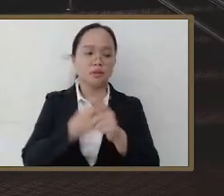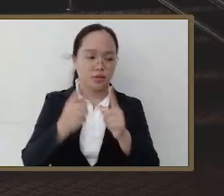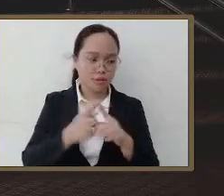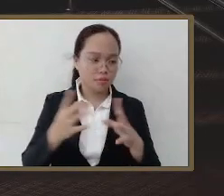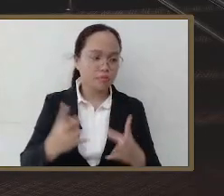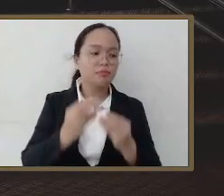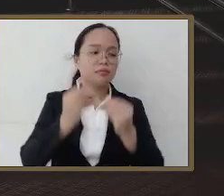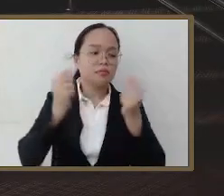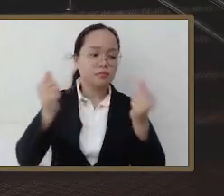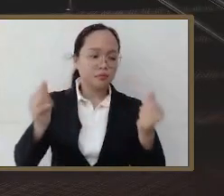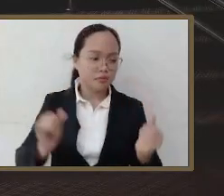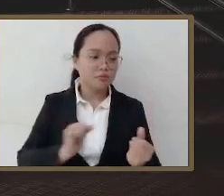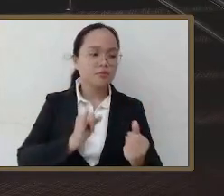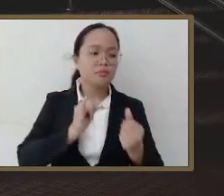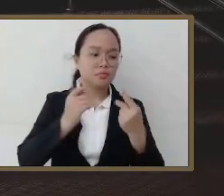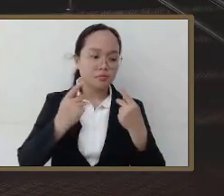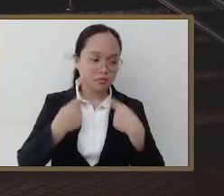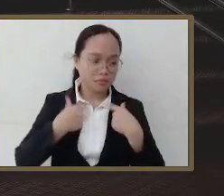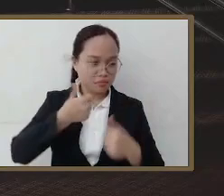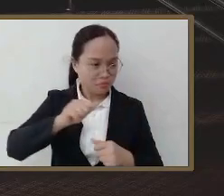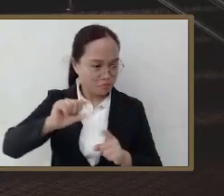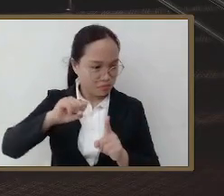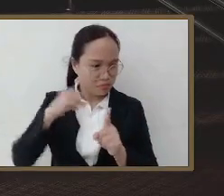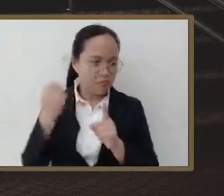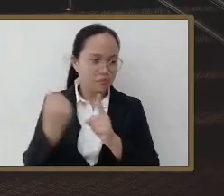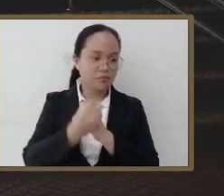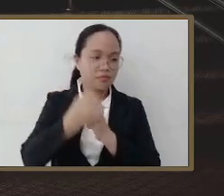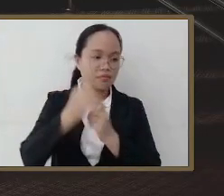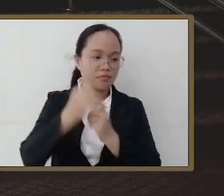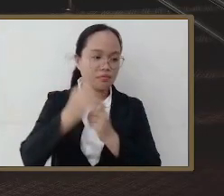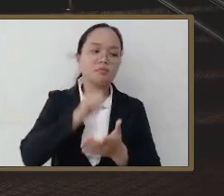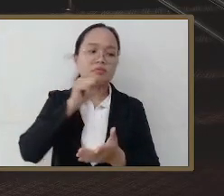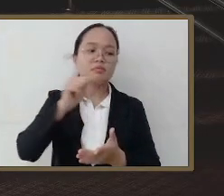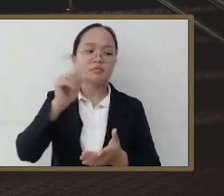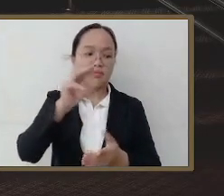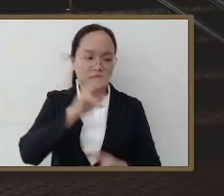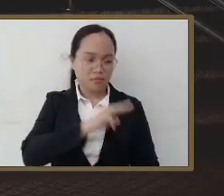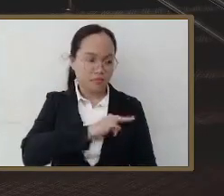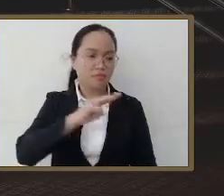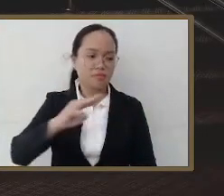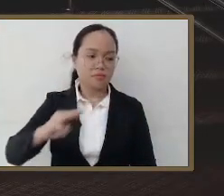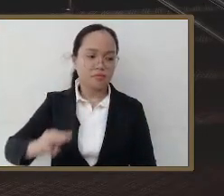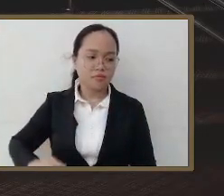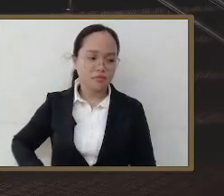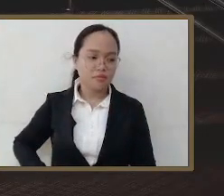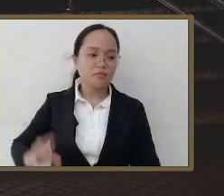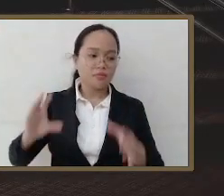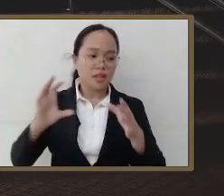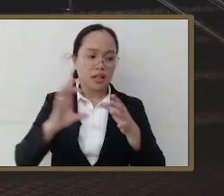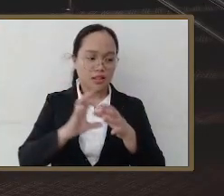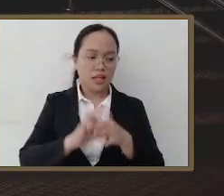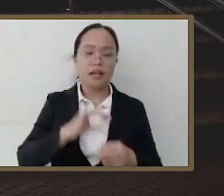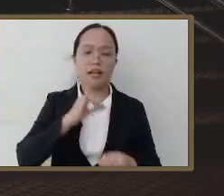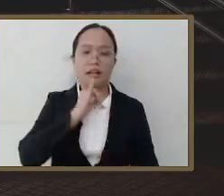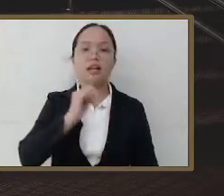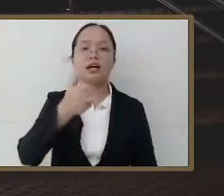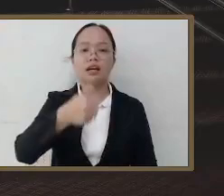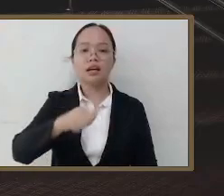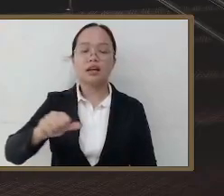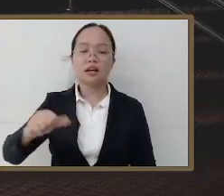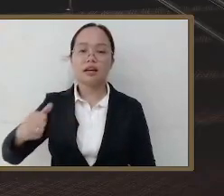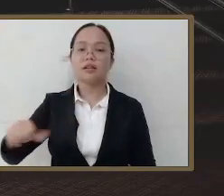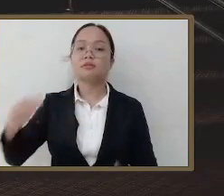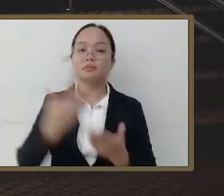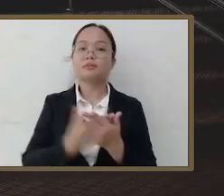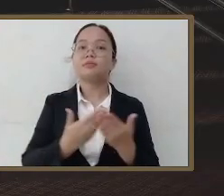Sol s intuition that is not the master of is